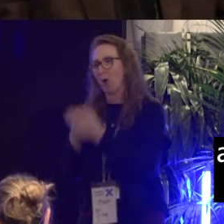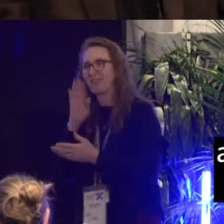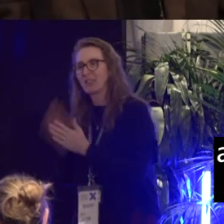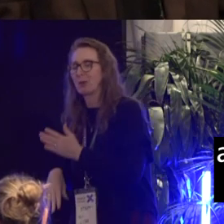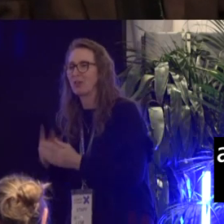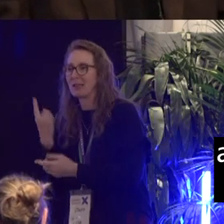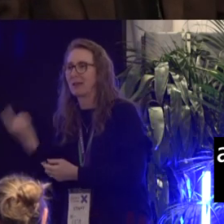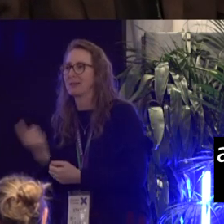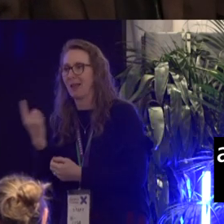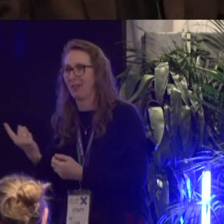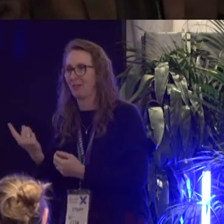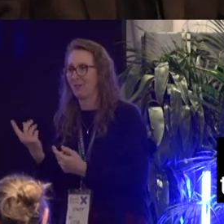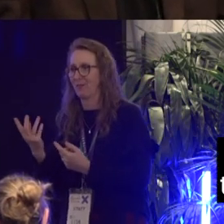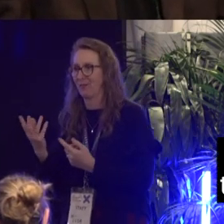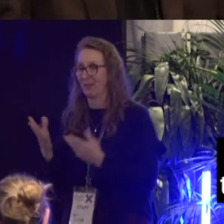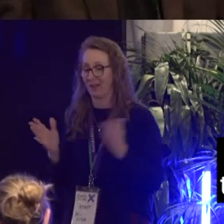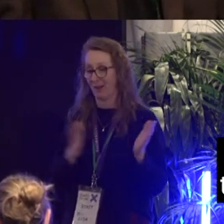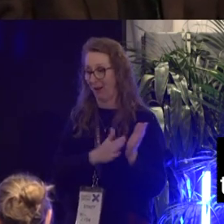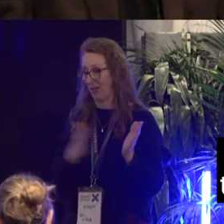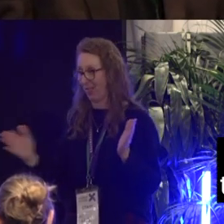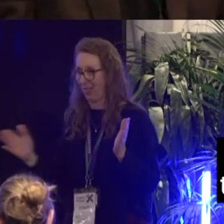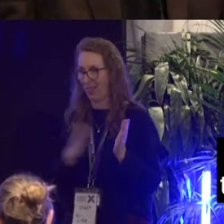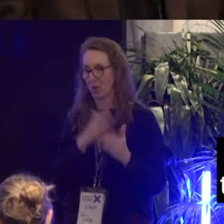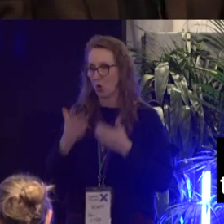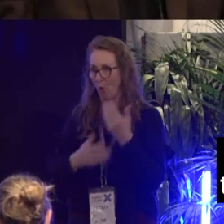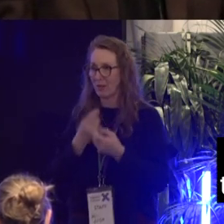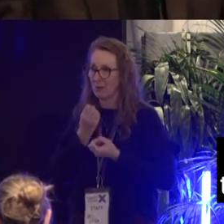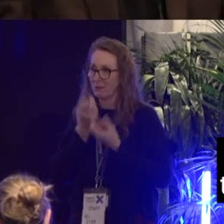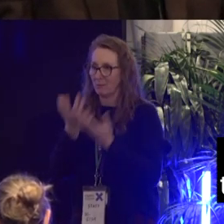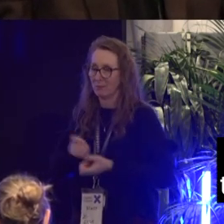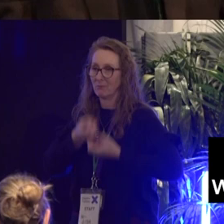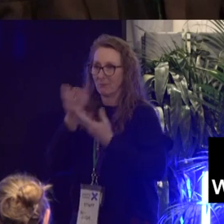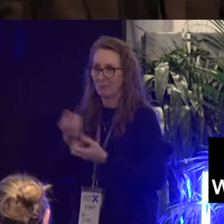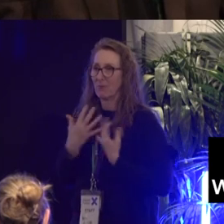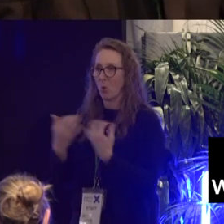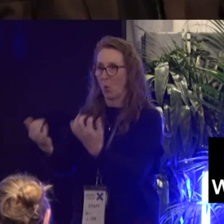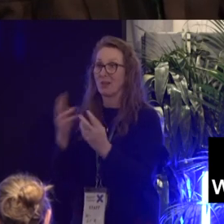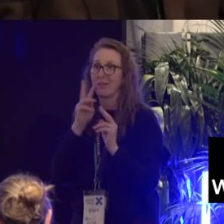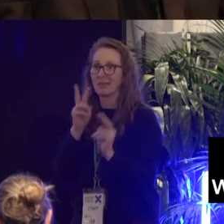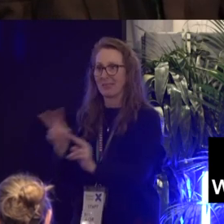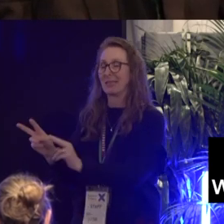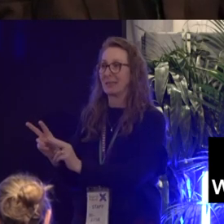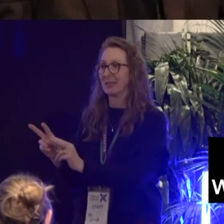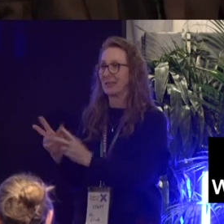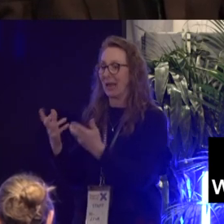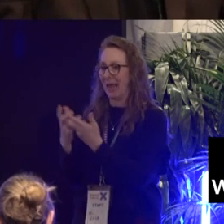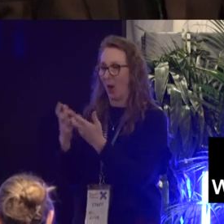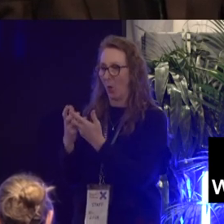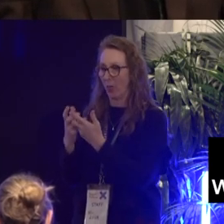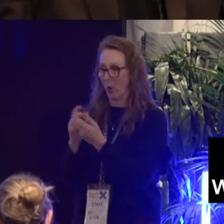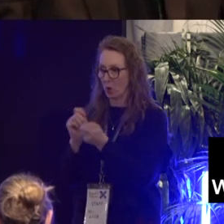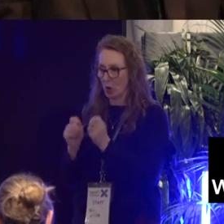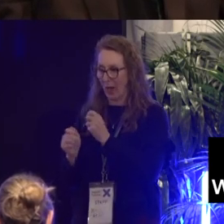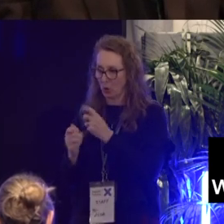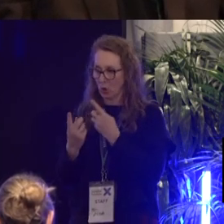itself, the story that you're sort of telling the audience, the story that the audience is seeing, and how all of those actually affect whether or not